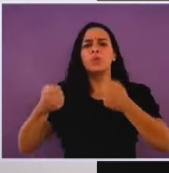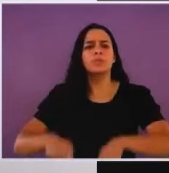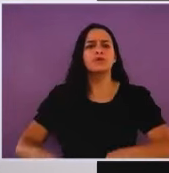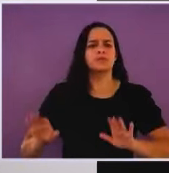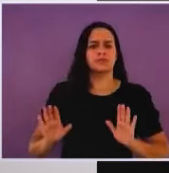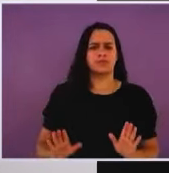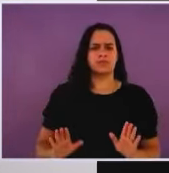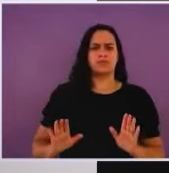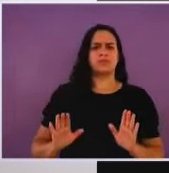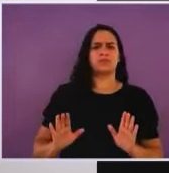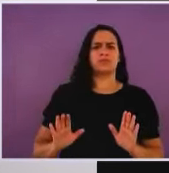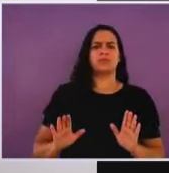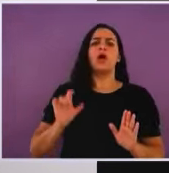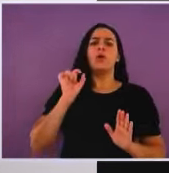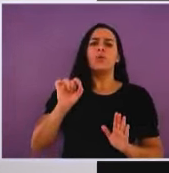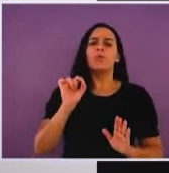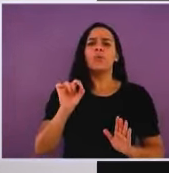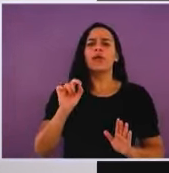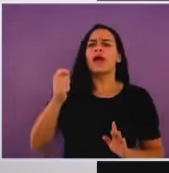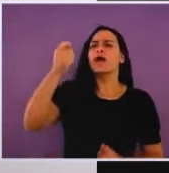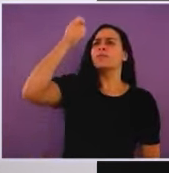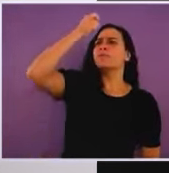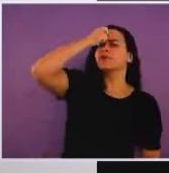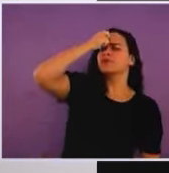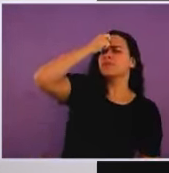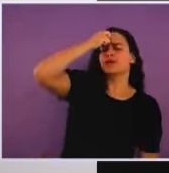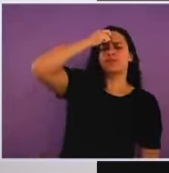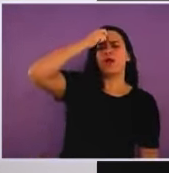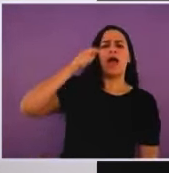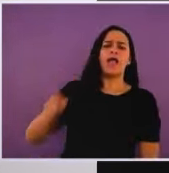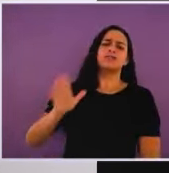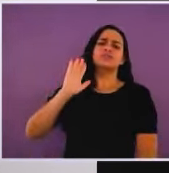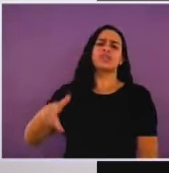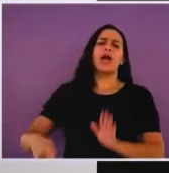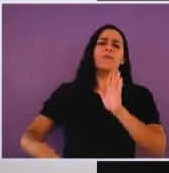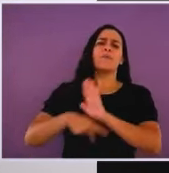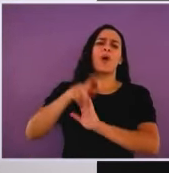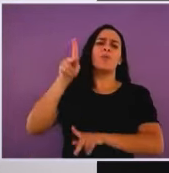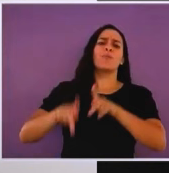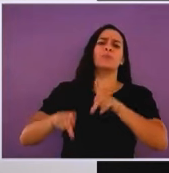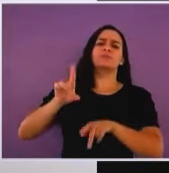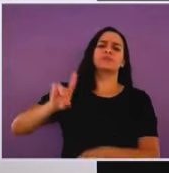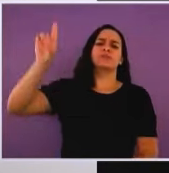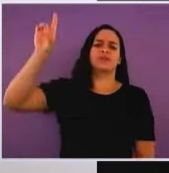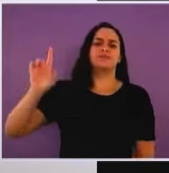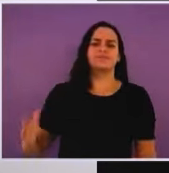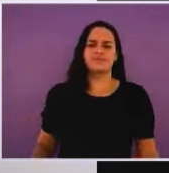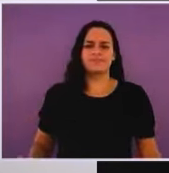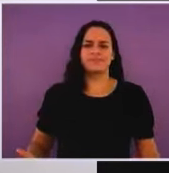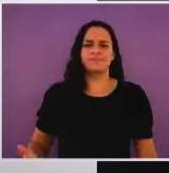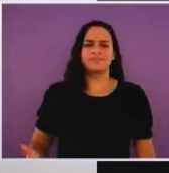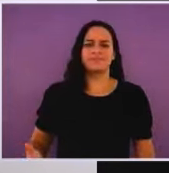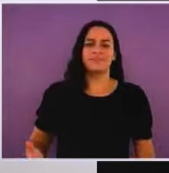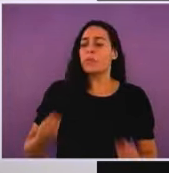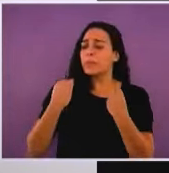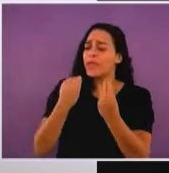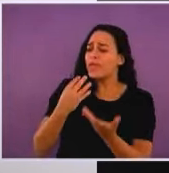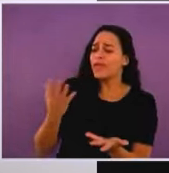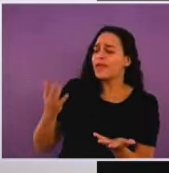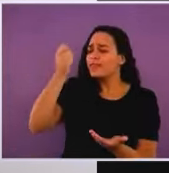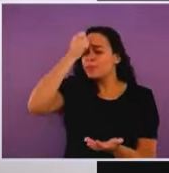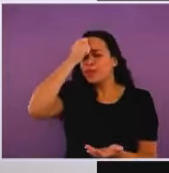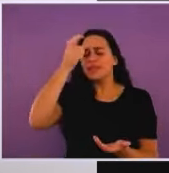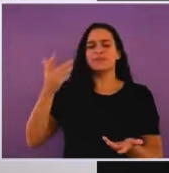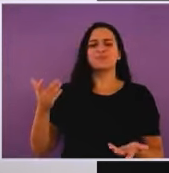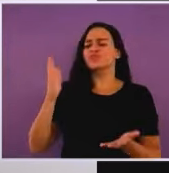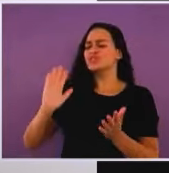pertencem ao povo de Deus. So this is the kind of mission that he has in mind. Esse é o tipo de missão que ele tem em mente. Those who are not Catholic, they